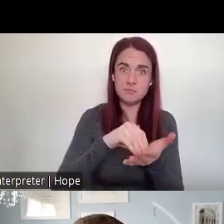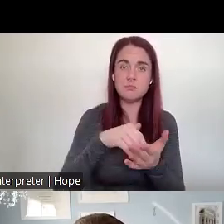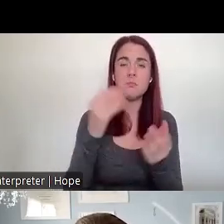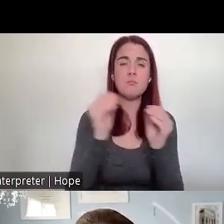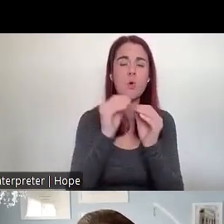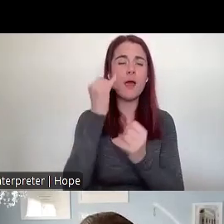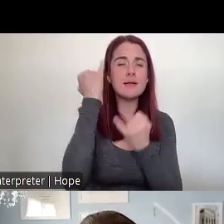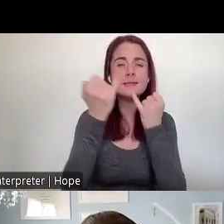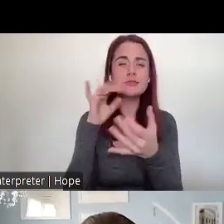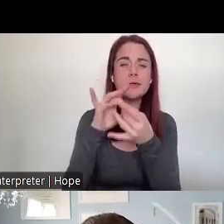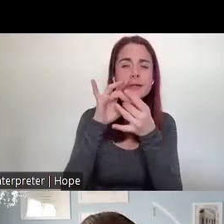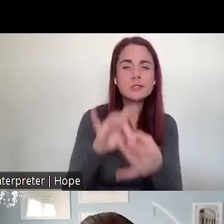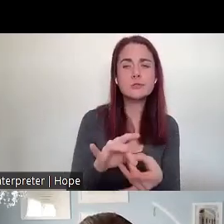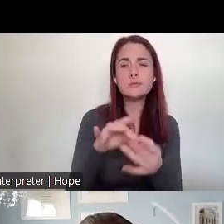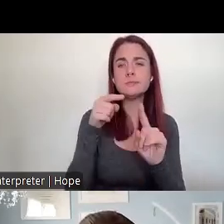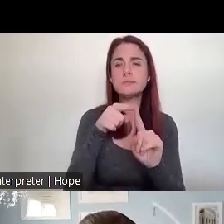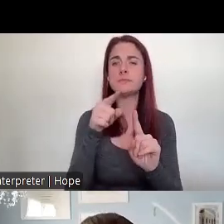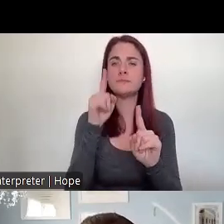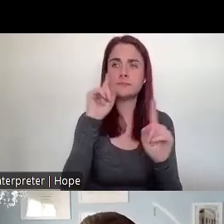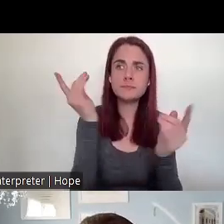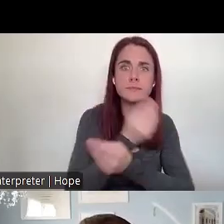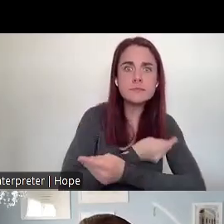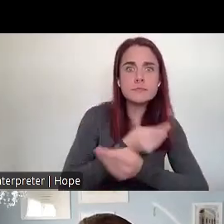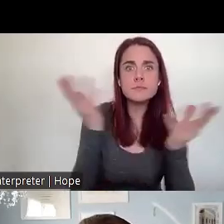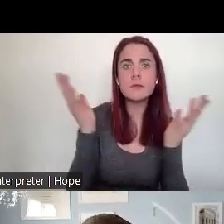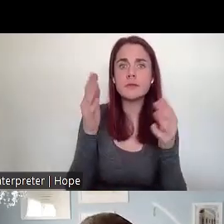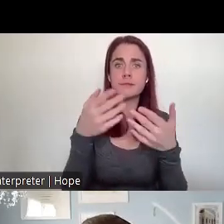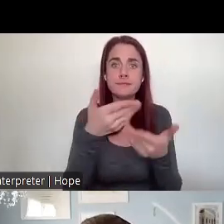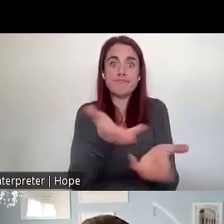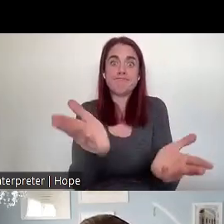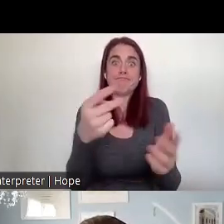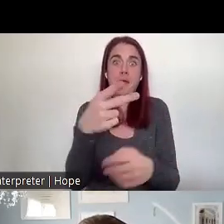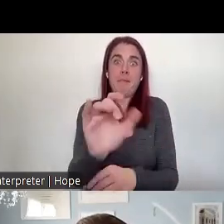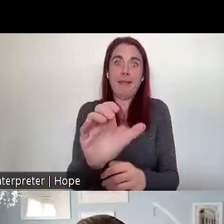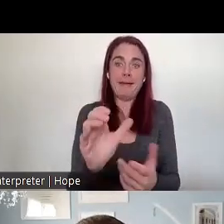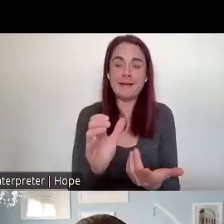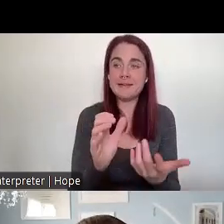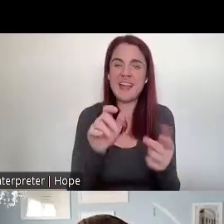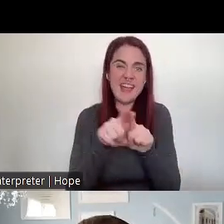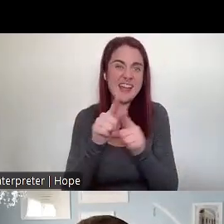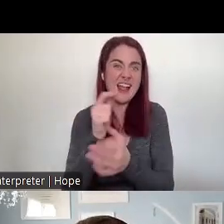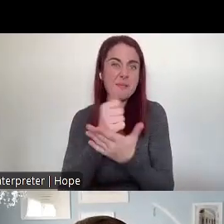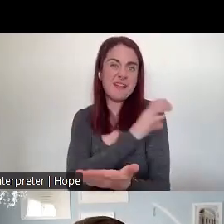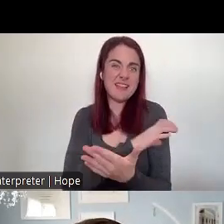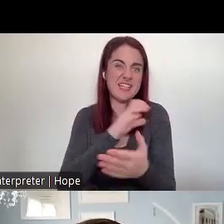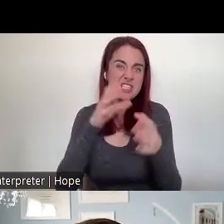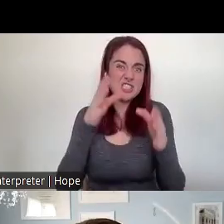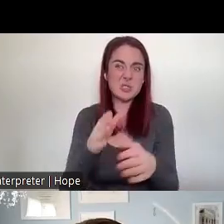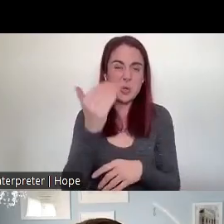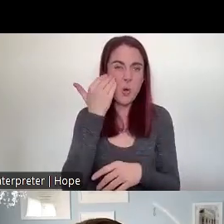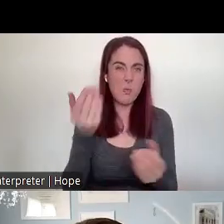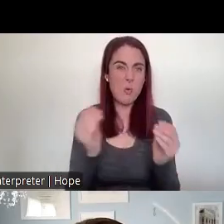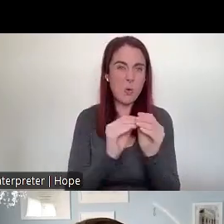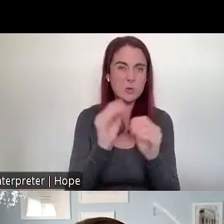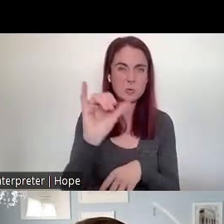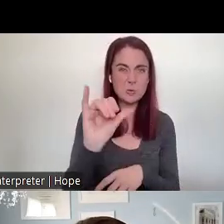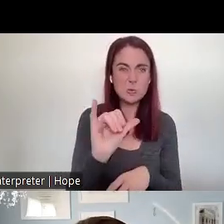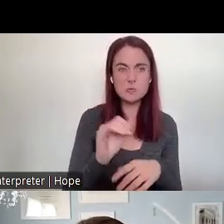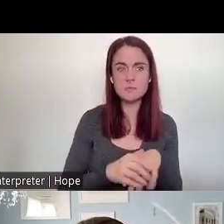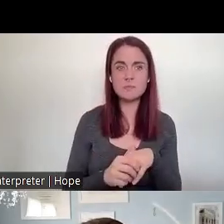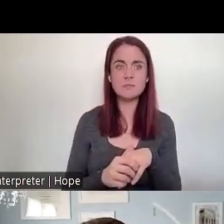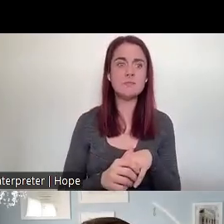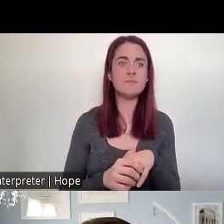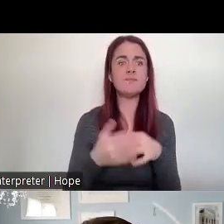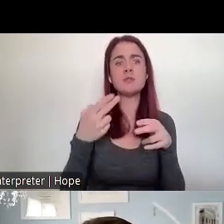related to informing the public, such as yourself, and helping clinicians know more about this as well. And